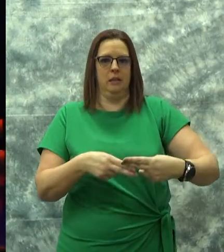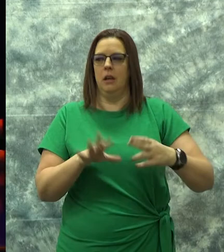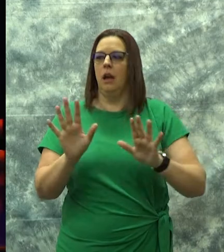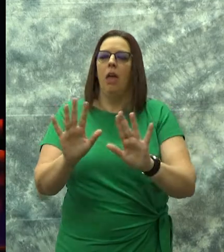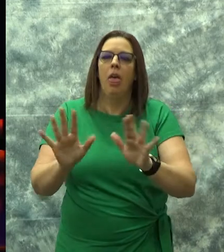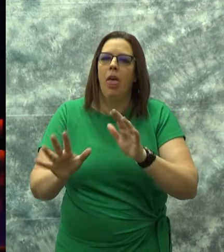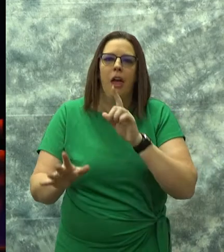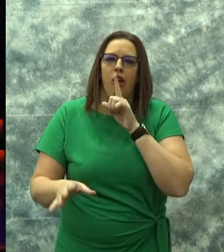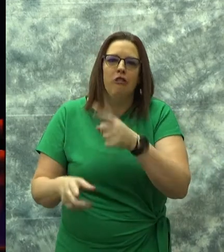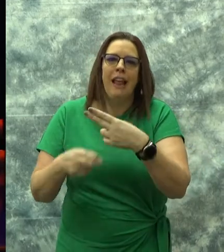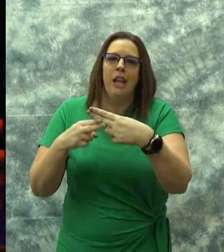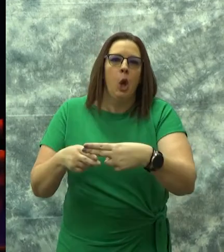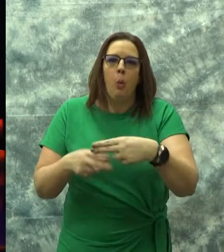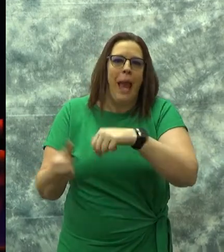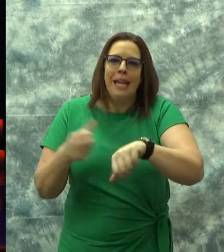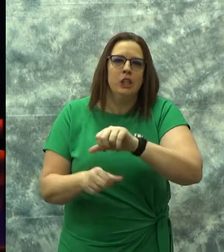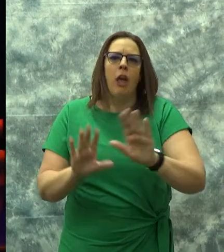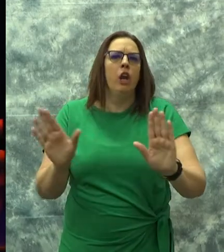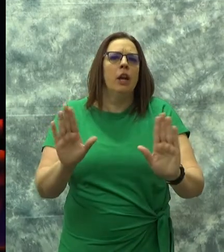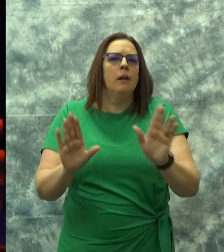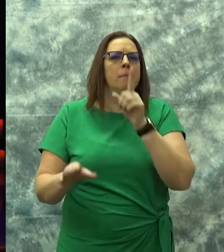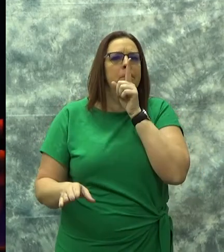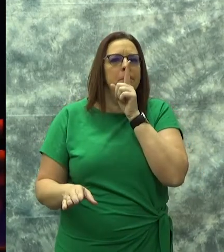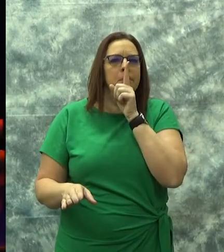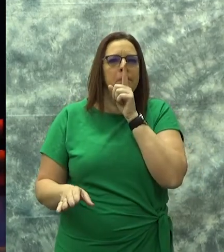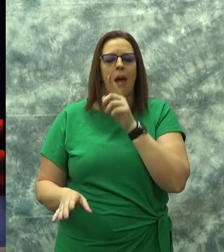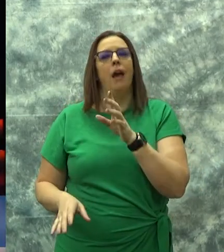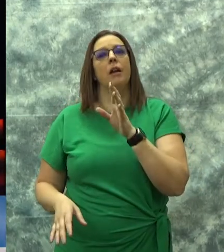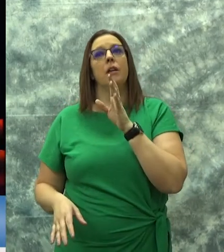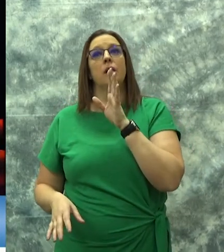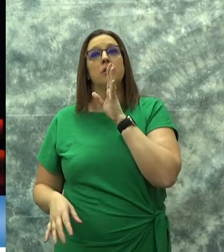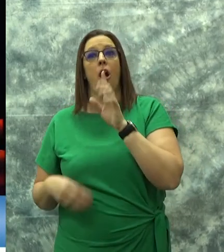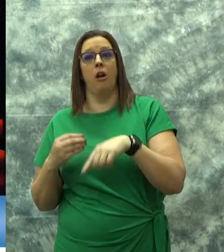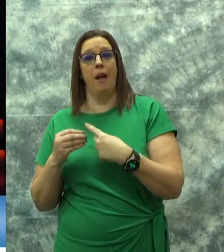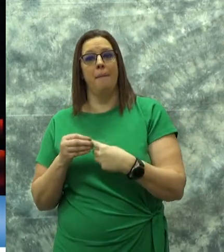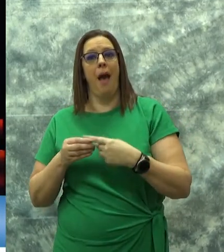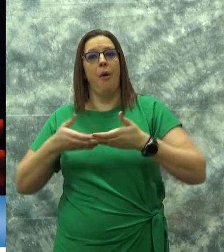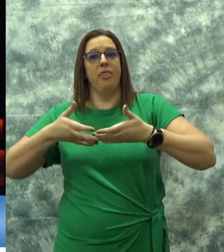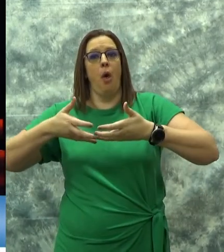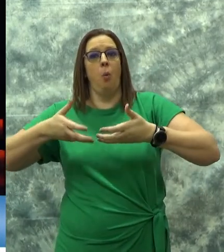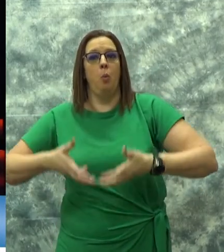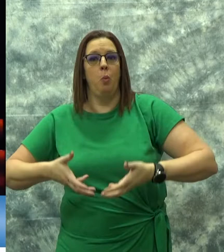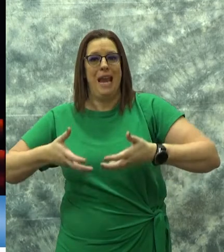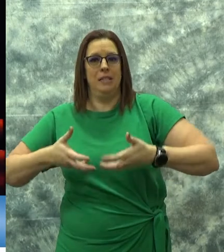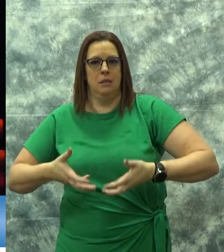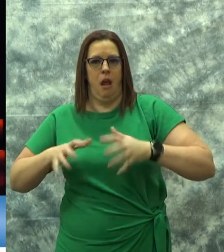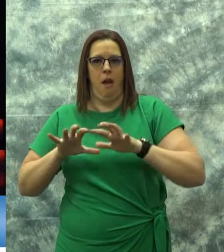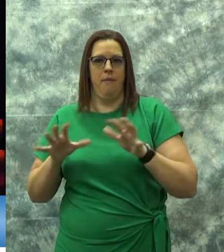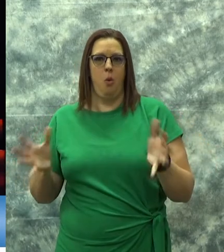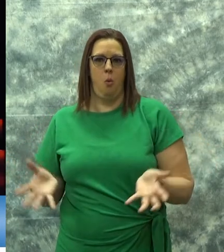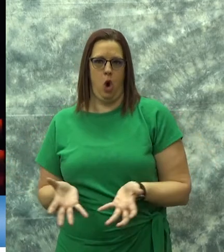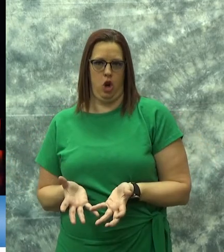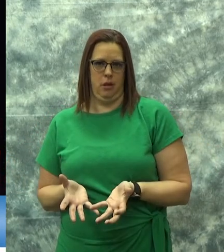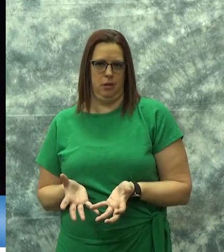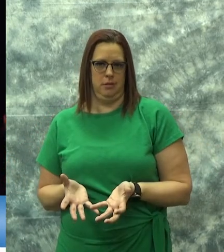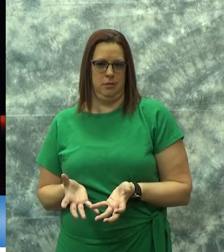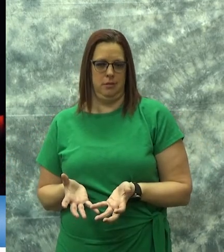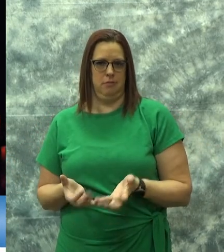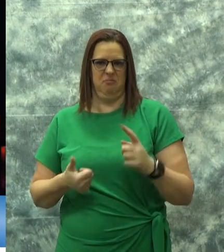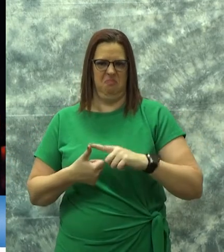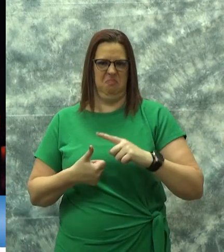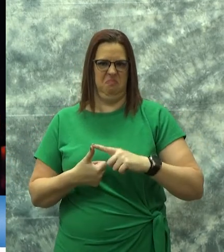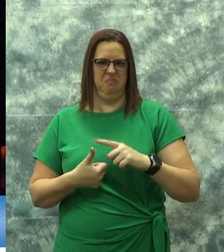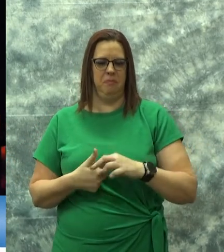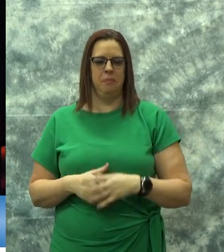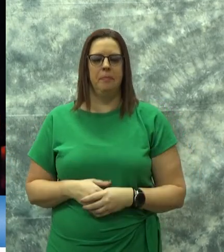not going to weigh each other, we're going to talk about the weight of the world, the heaviness of the